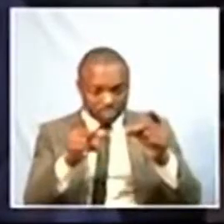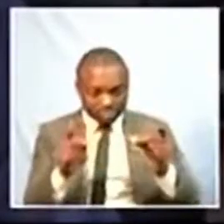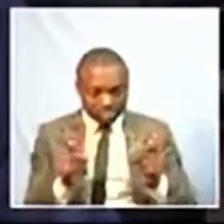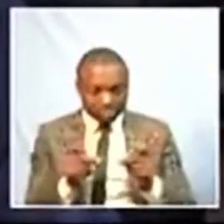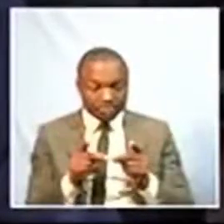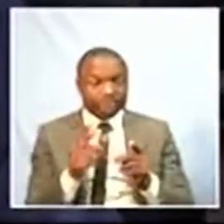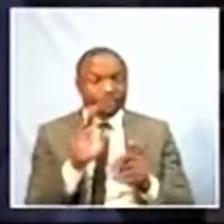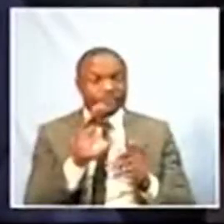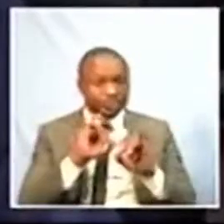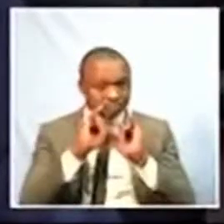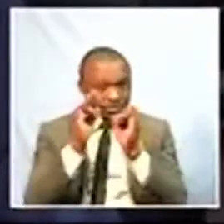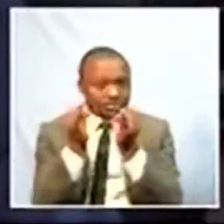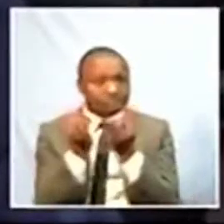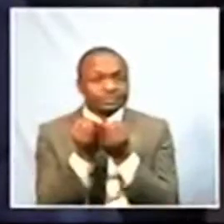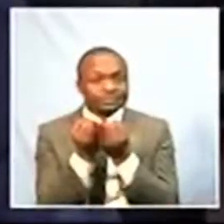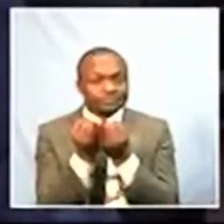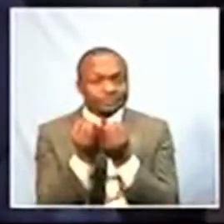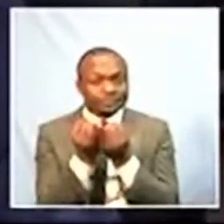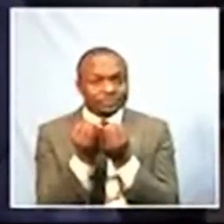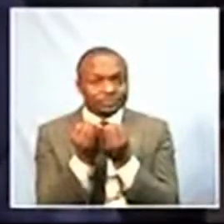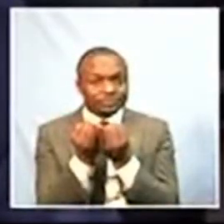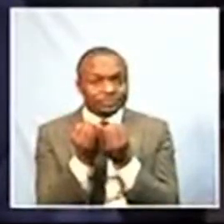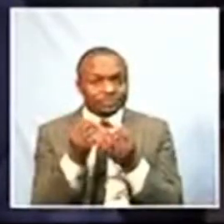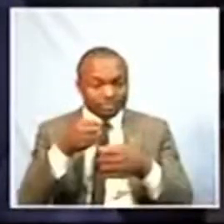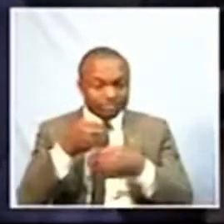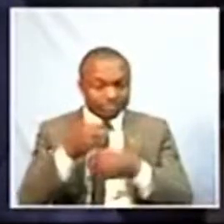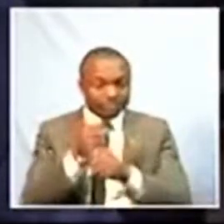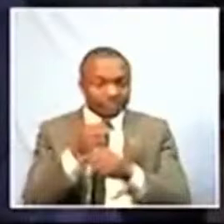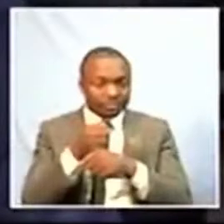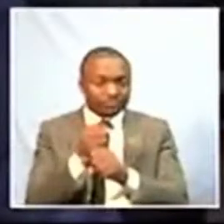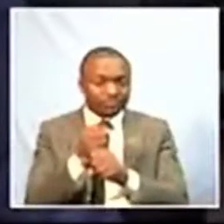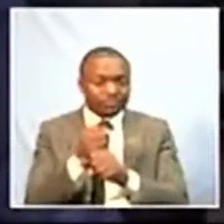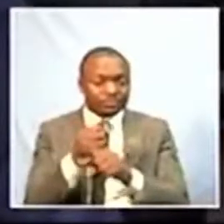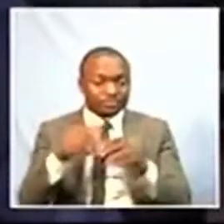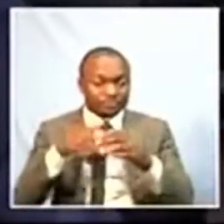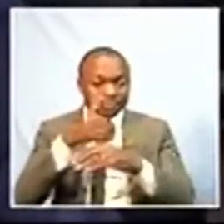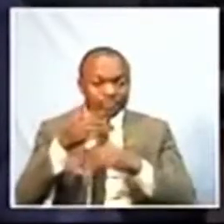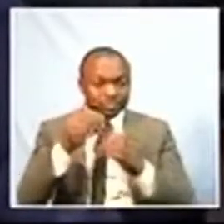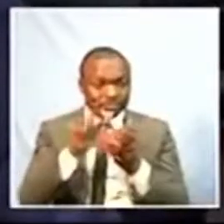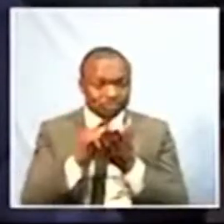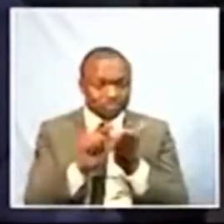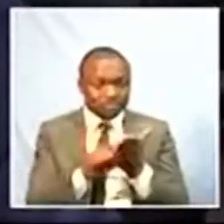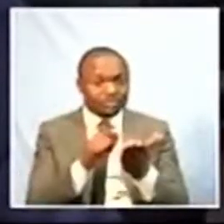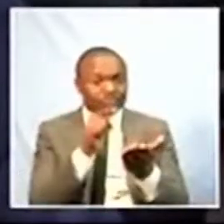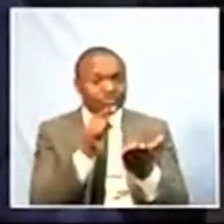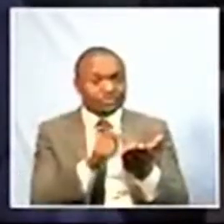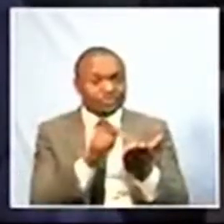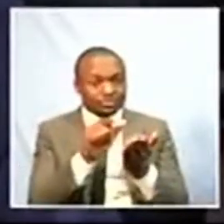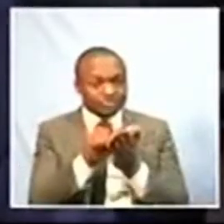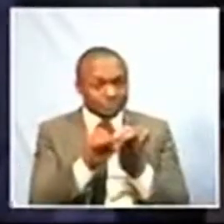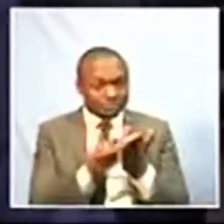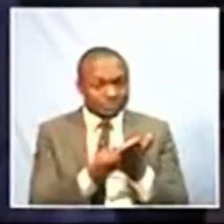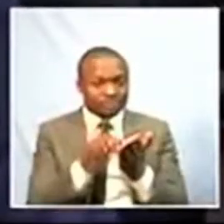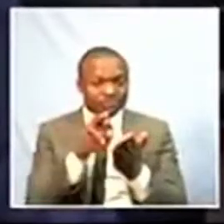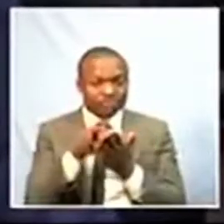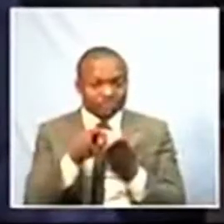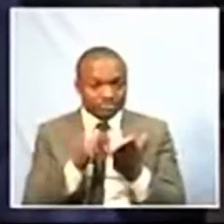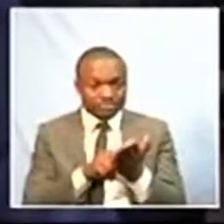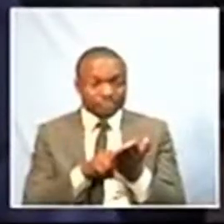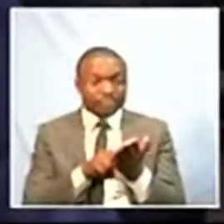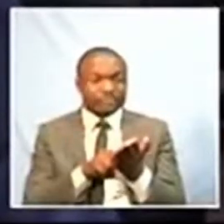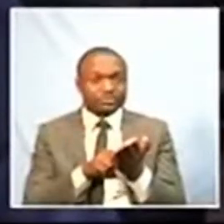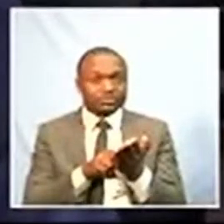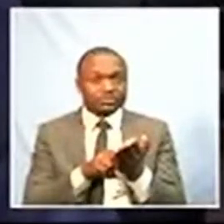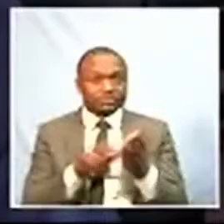your institution is an establishment of the law, and these laws and regulations